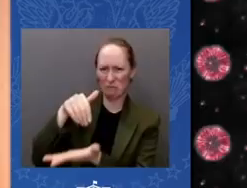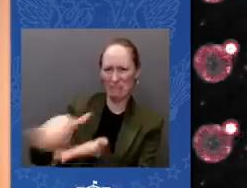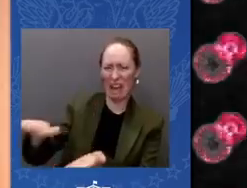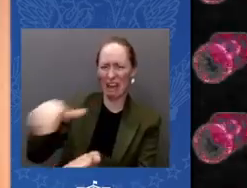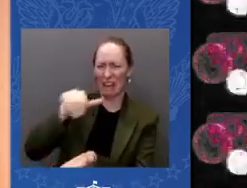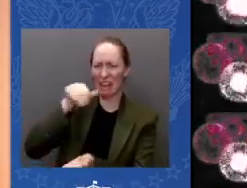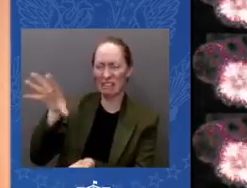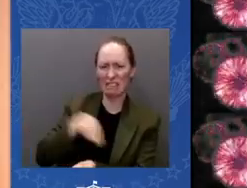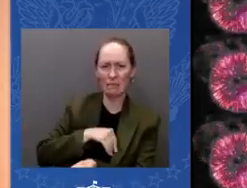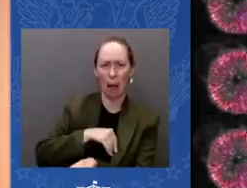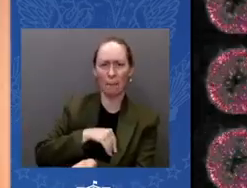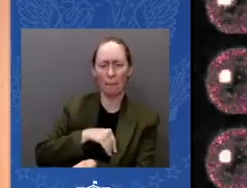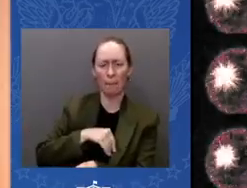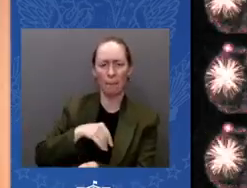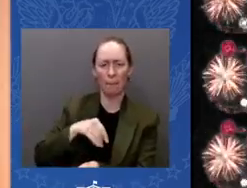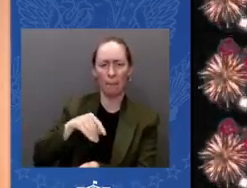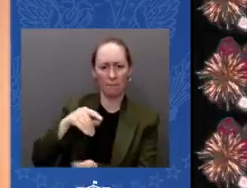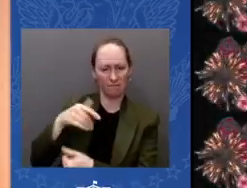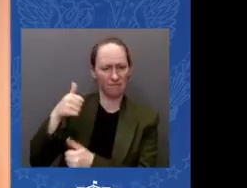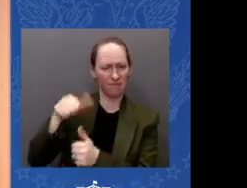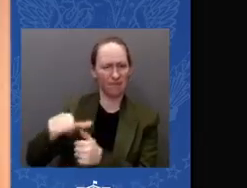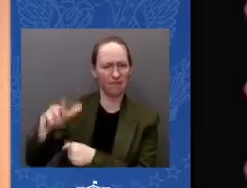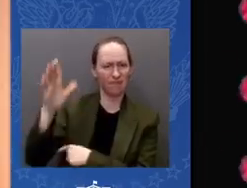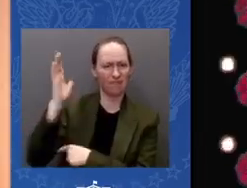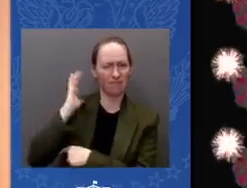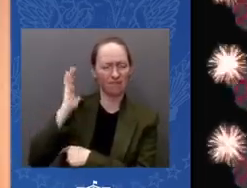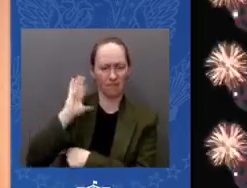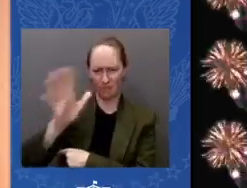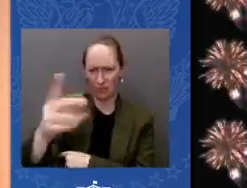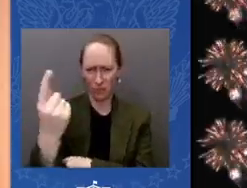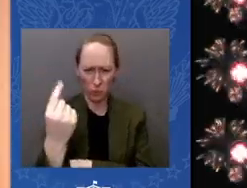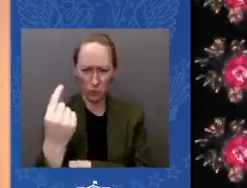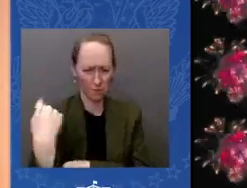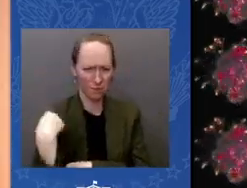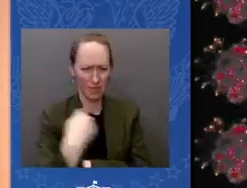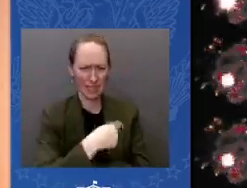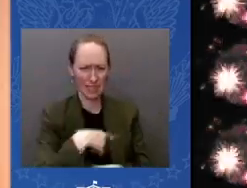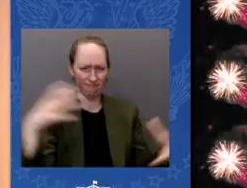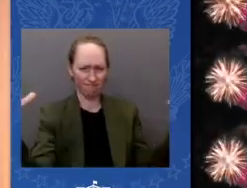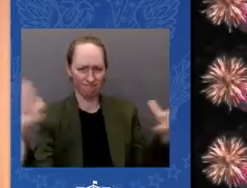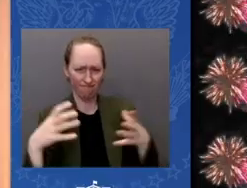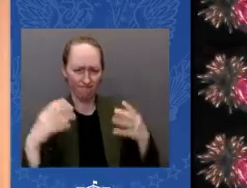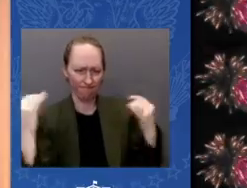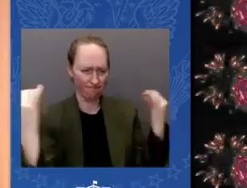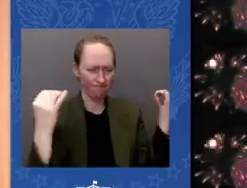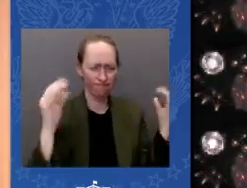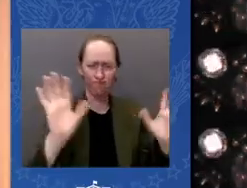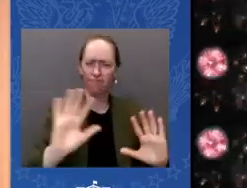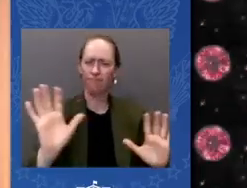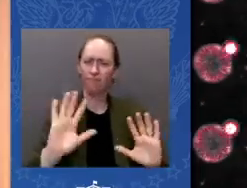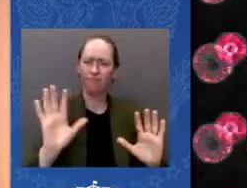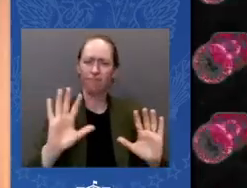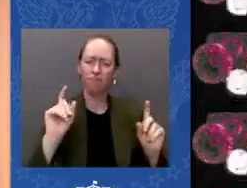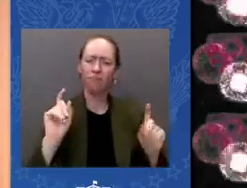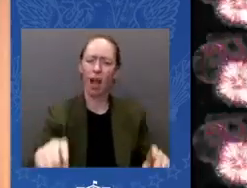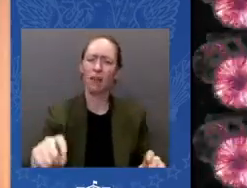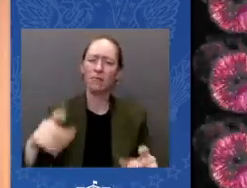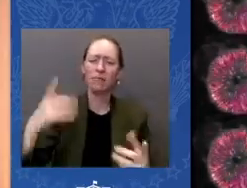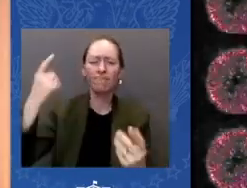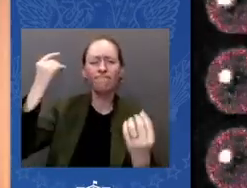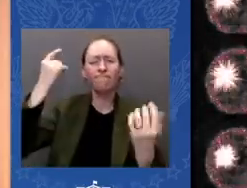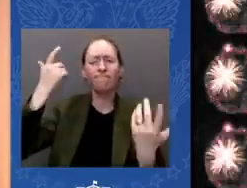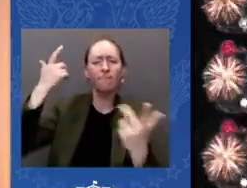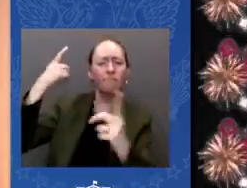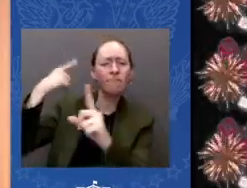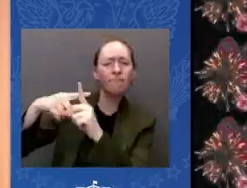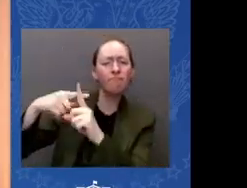cast the light of hope and belonging and purpose. We gathered and we bonded a sense of community